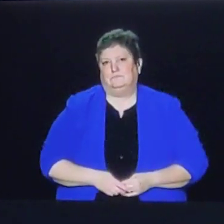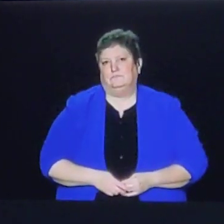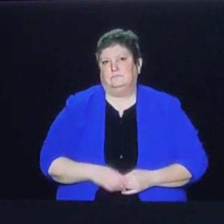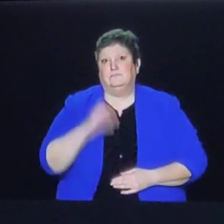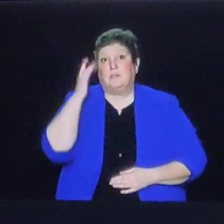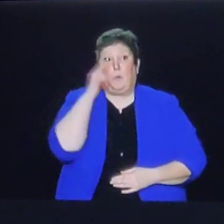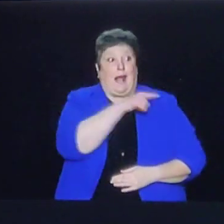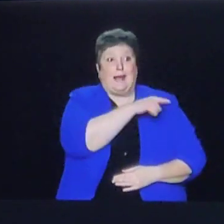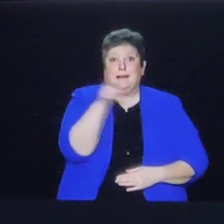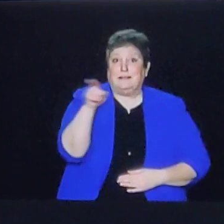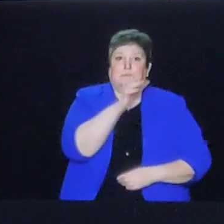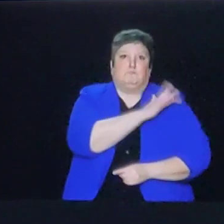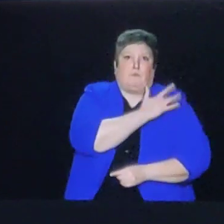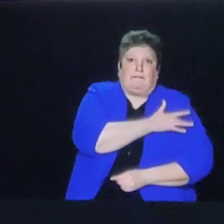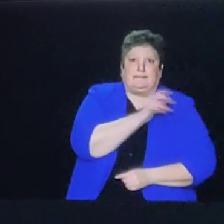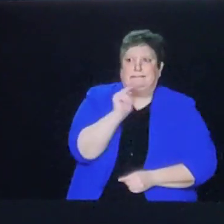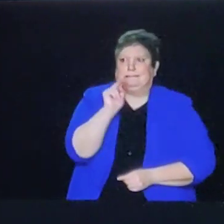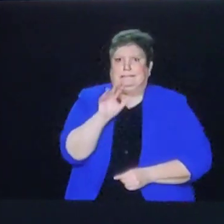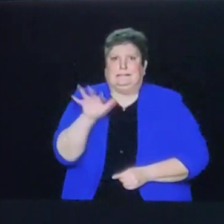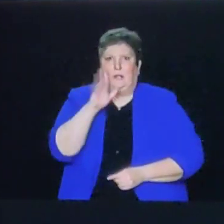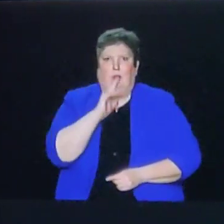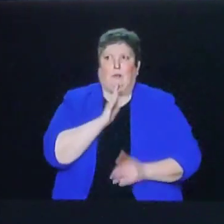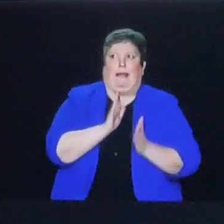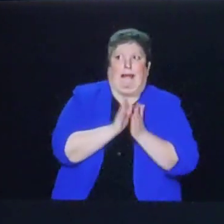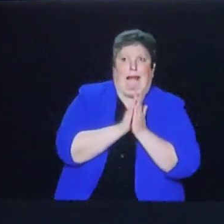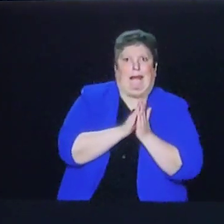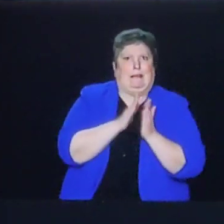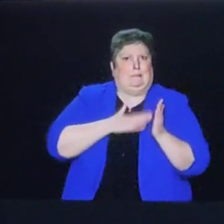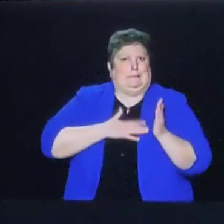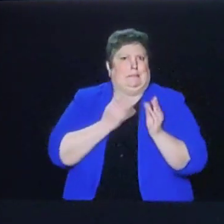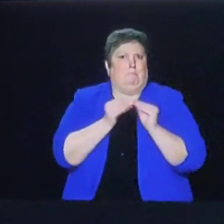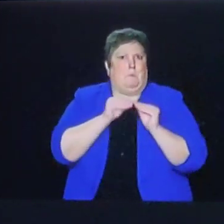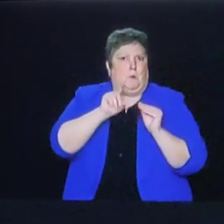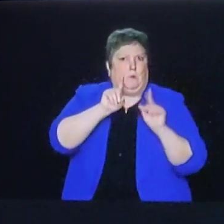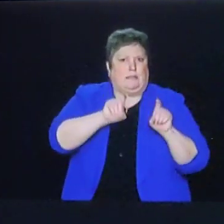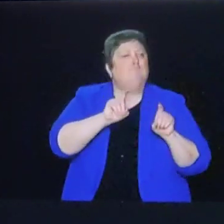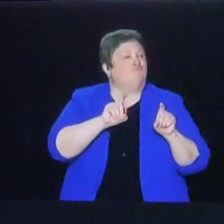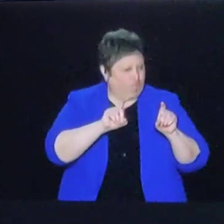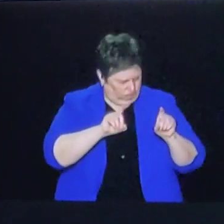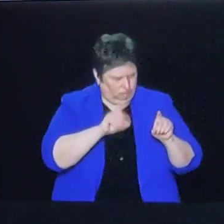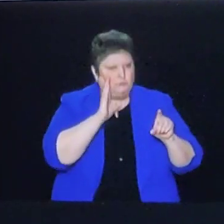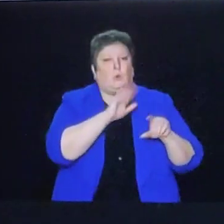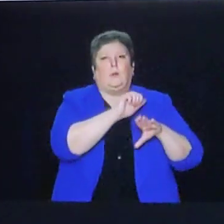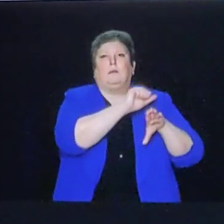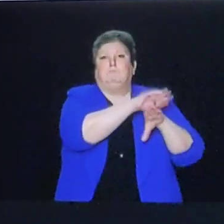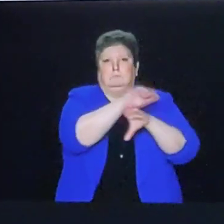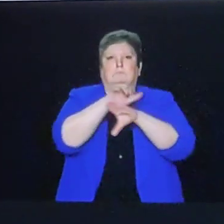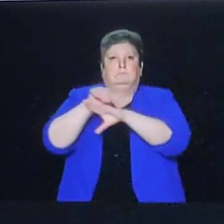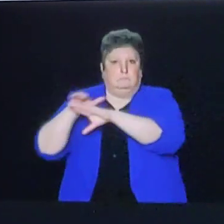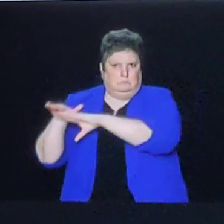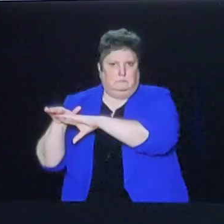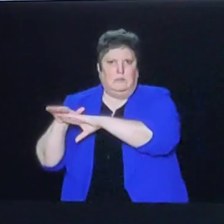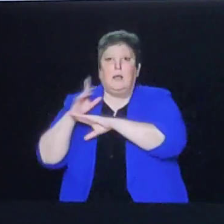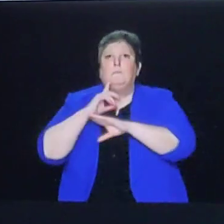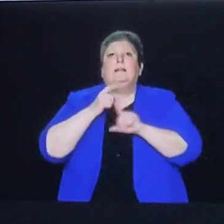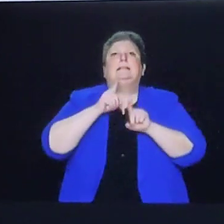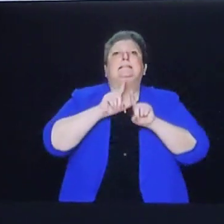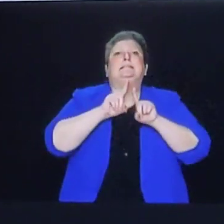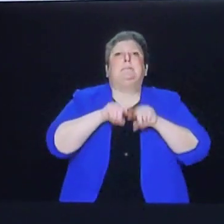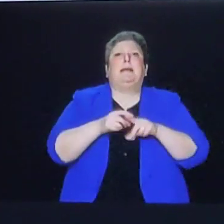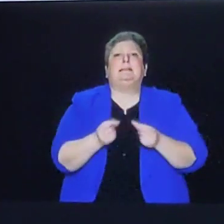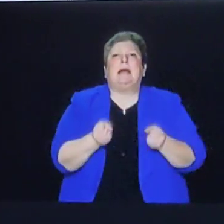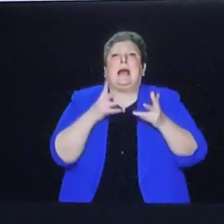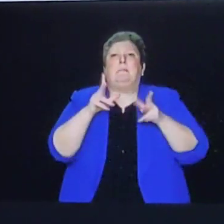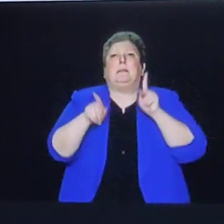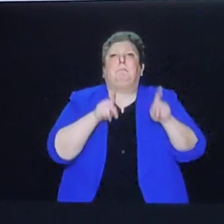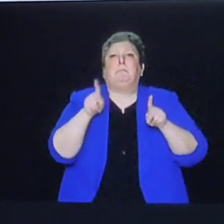and territorial colleagues, these tests will be allocated to the provinces and territories on a per capita basis. This